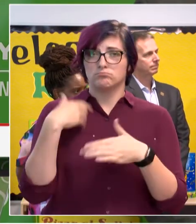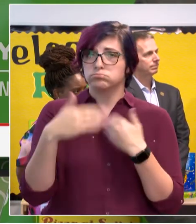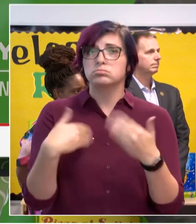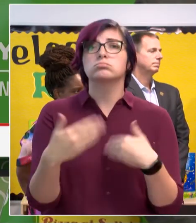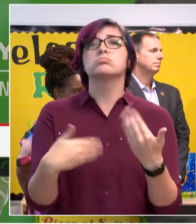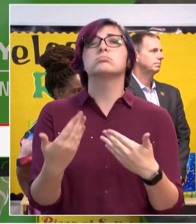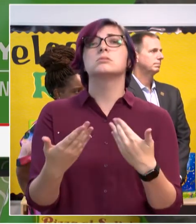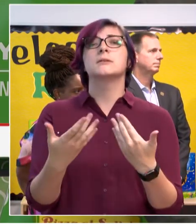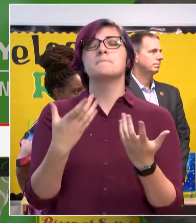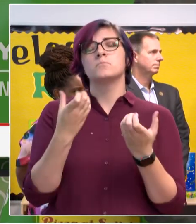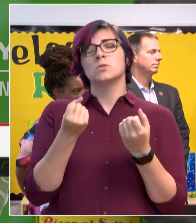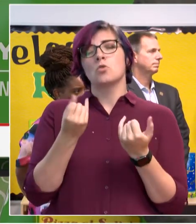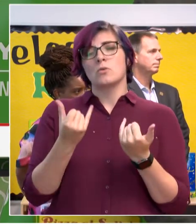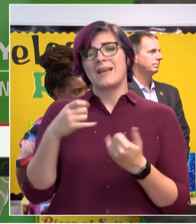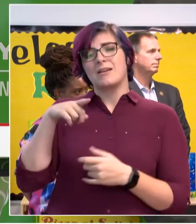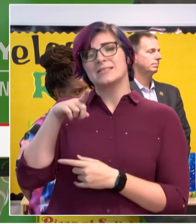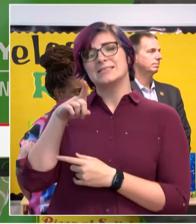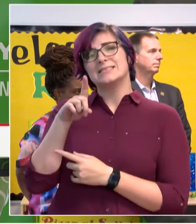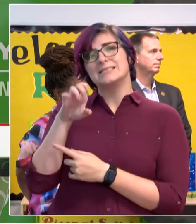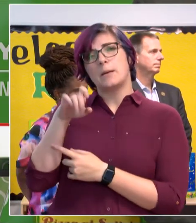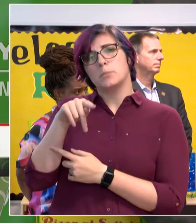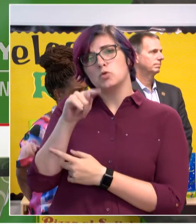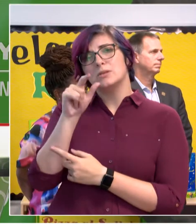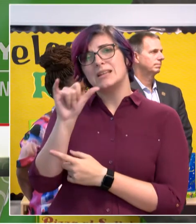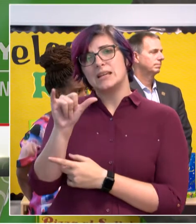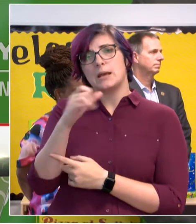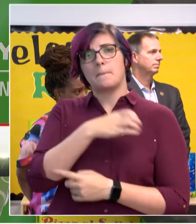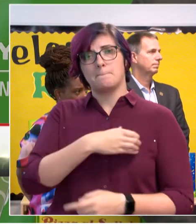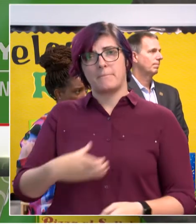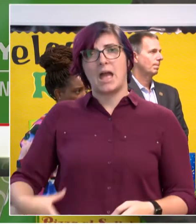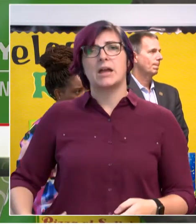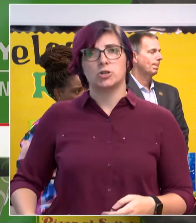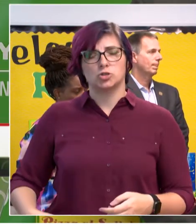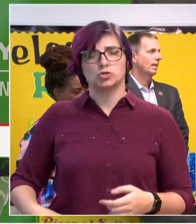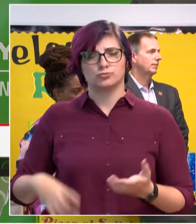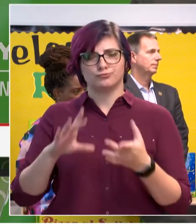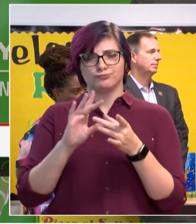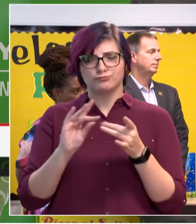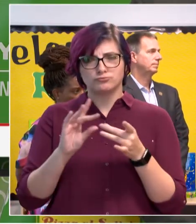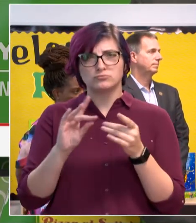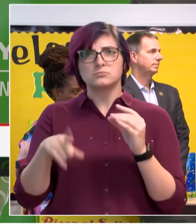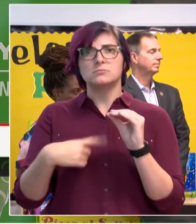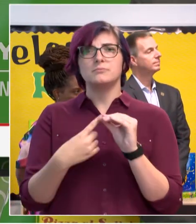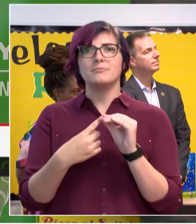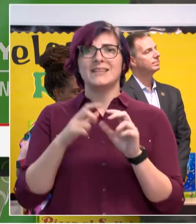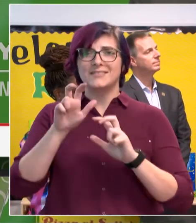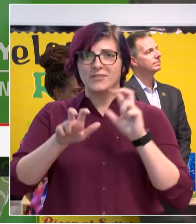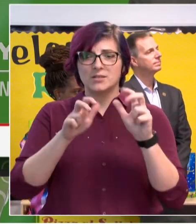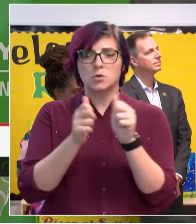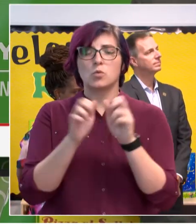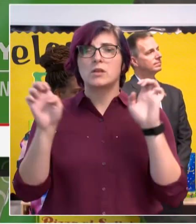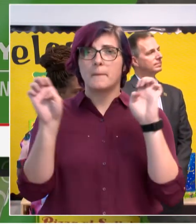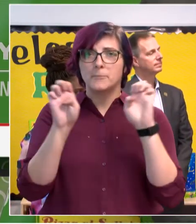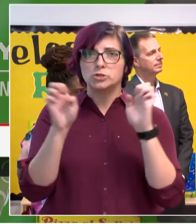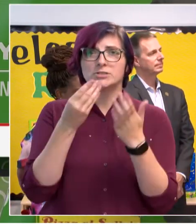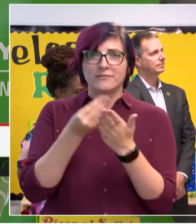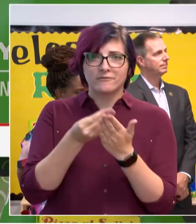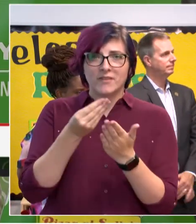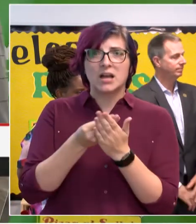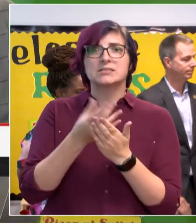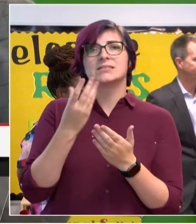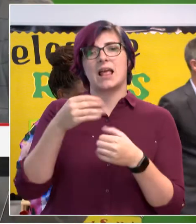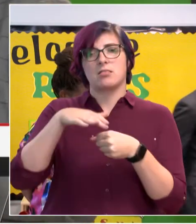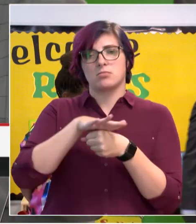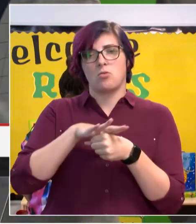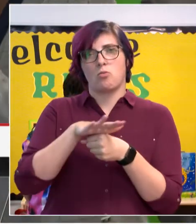the deputy mayor to address some of the investments that we've made in with our emergency funds and our local